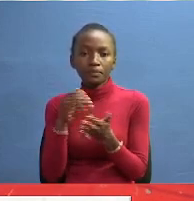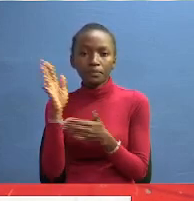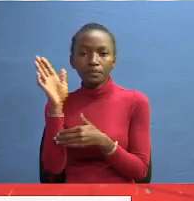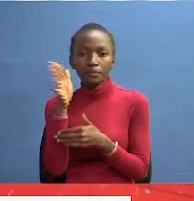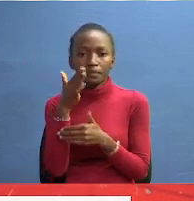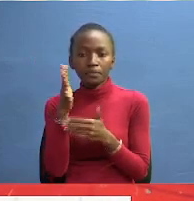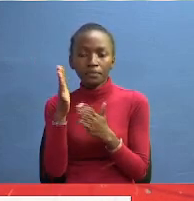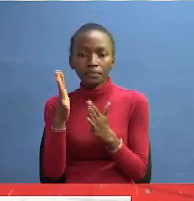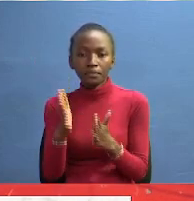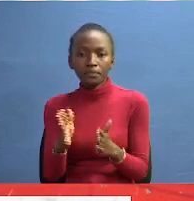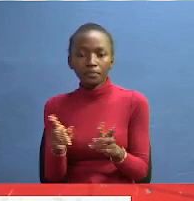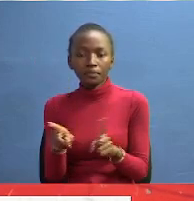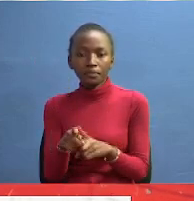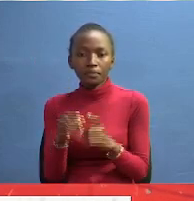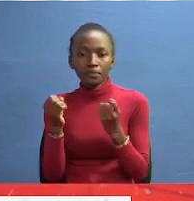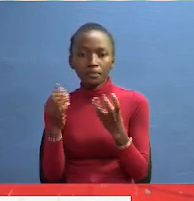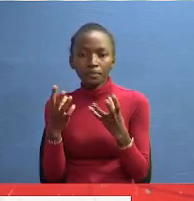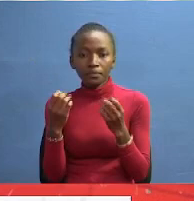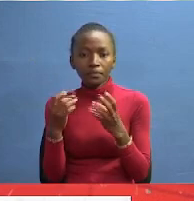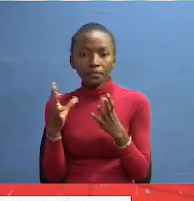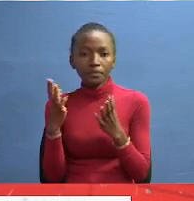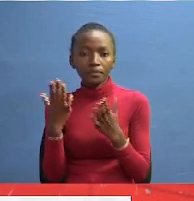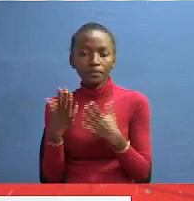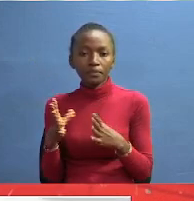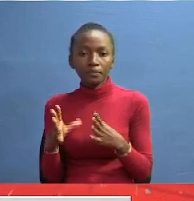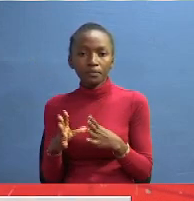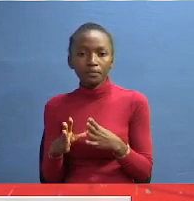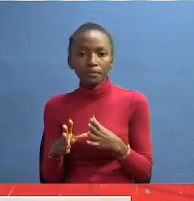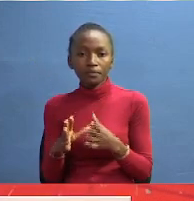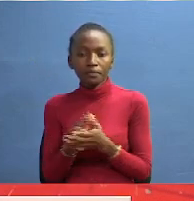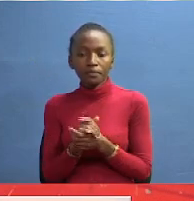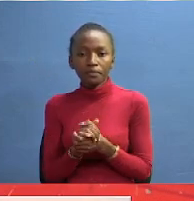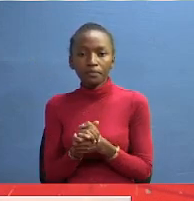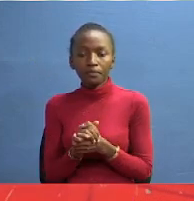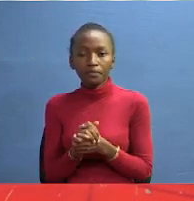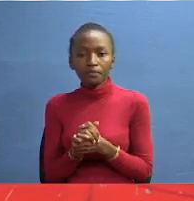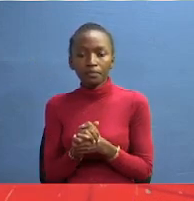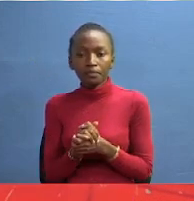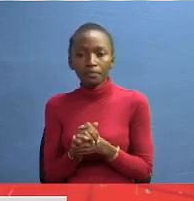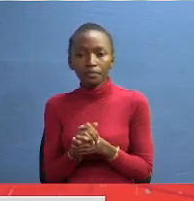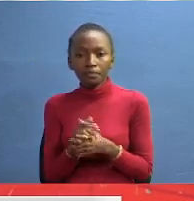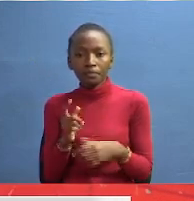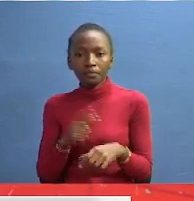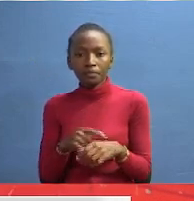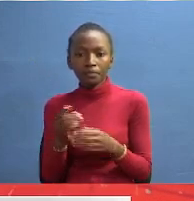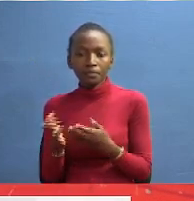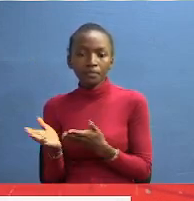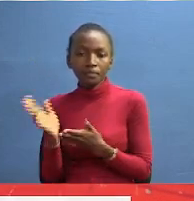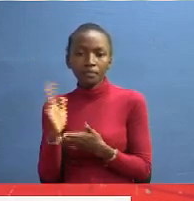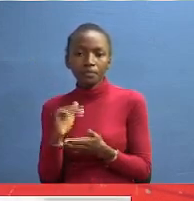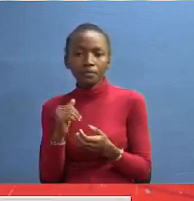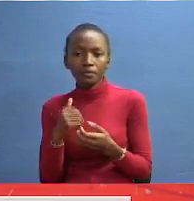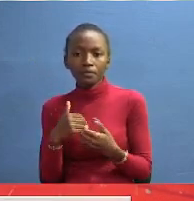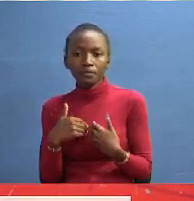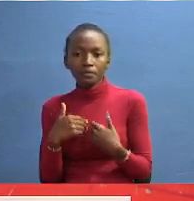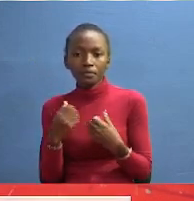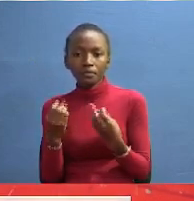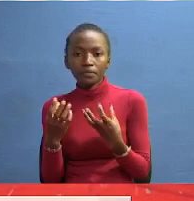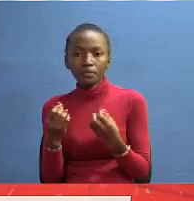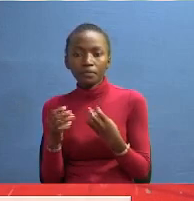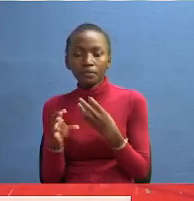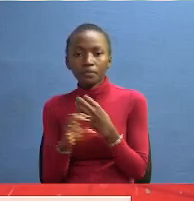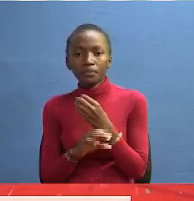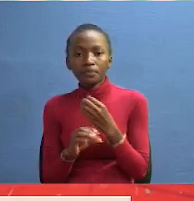states. Then when he came now, he was with the strength of every state that was supporting him, either directly or